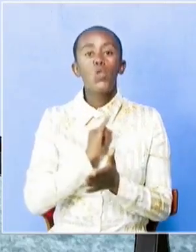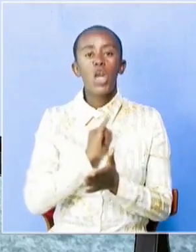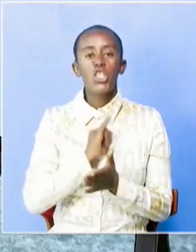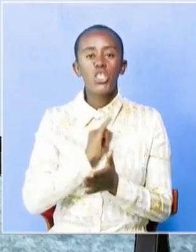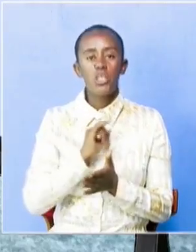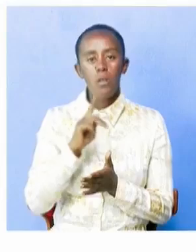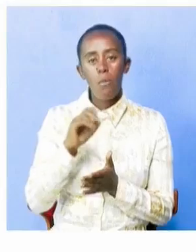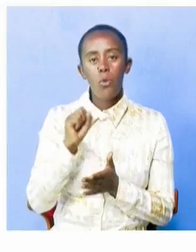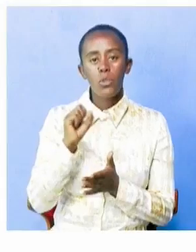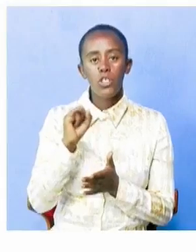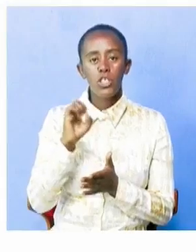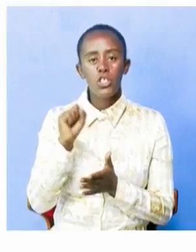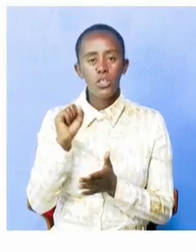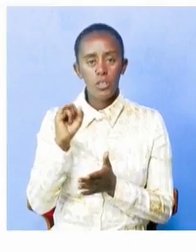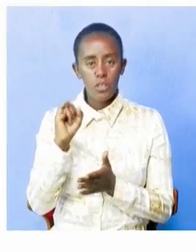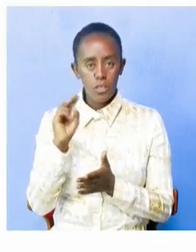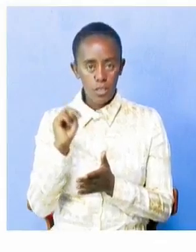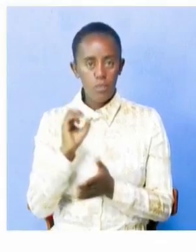of apostrophe.